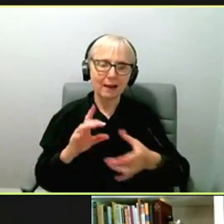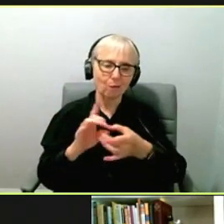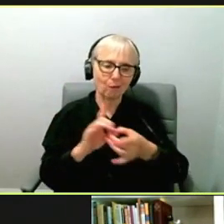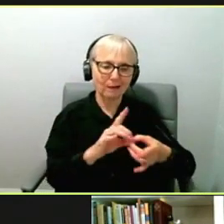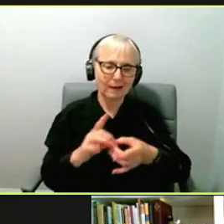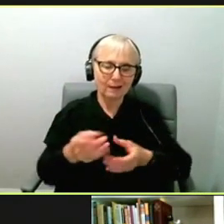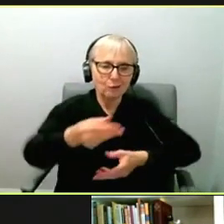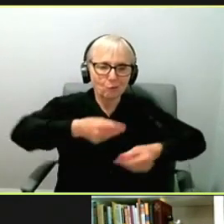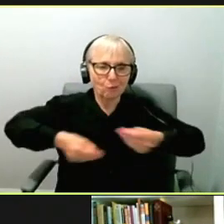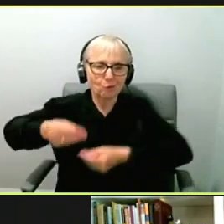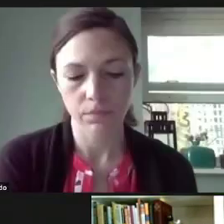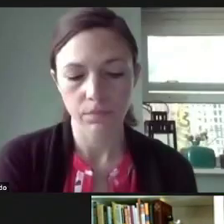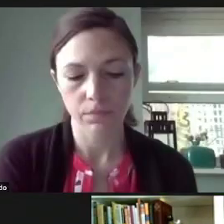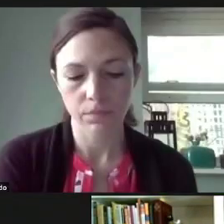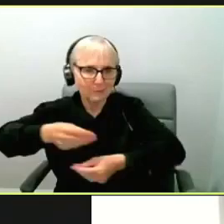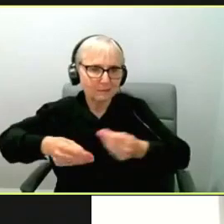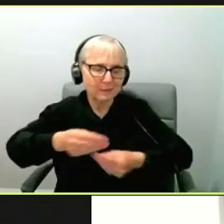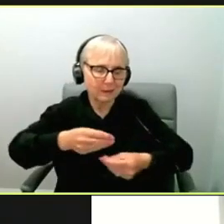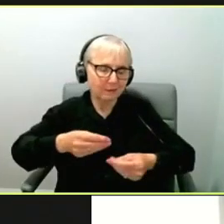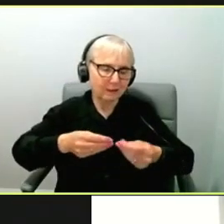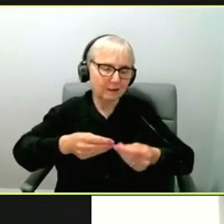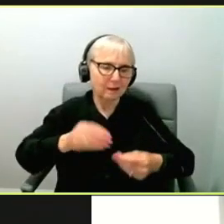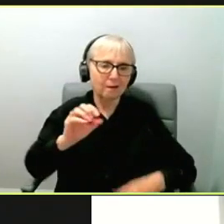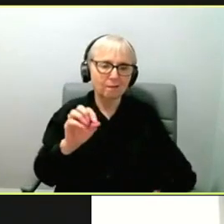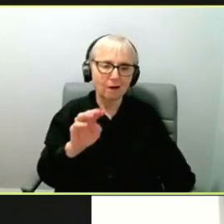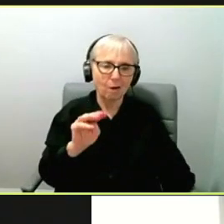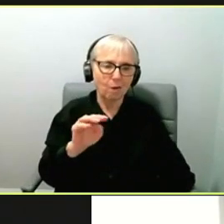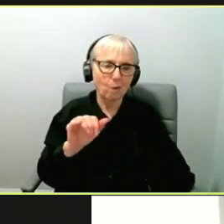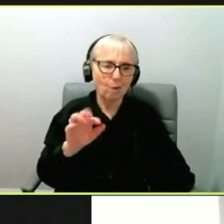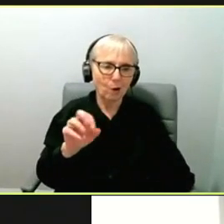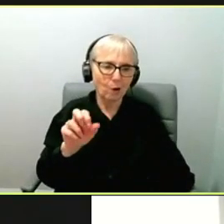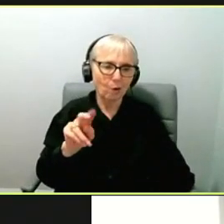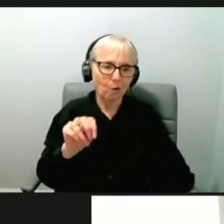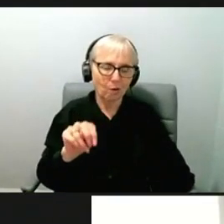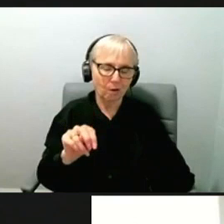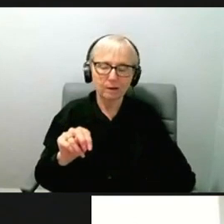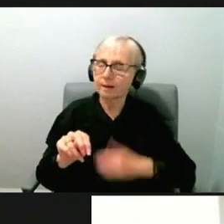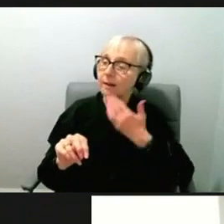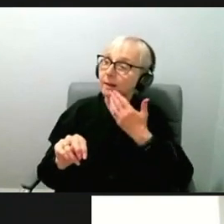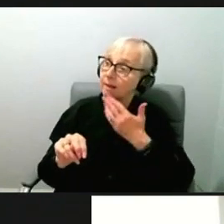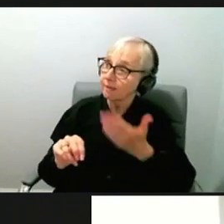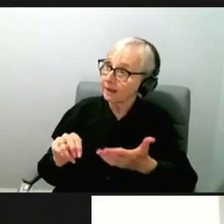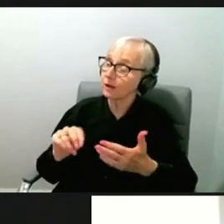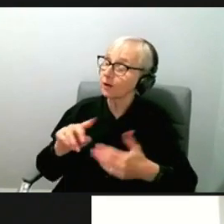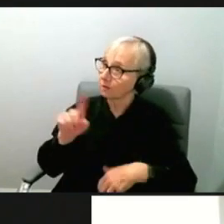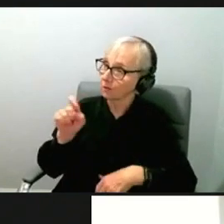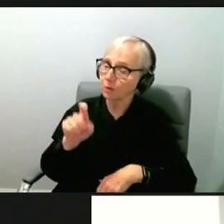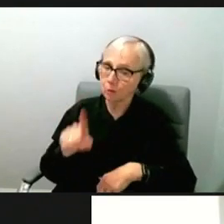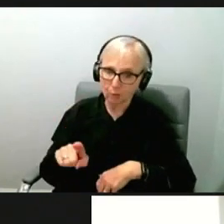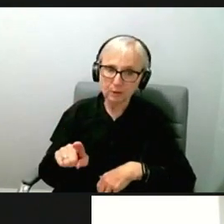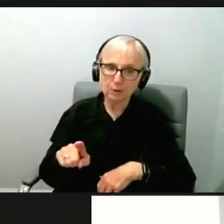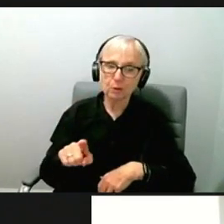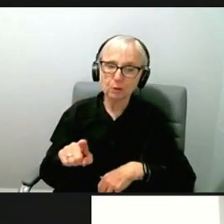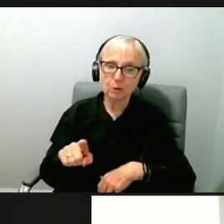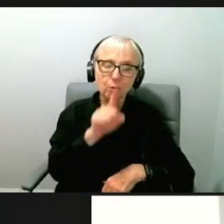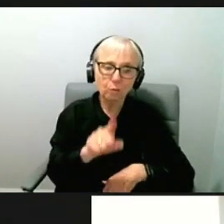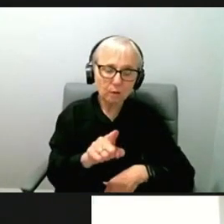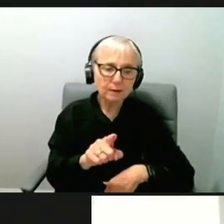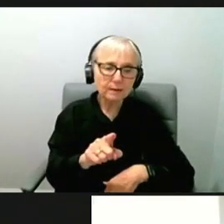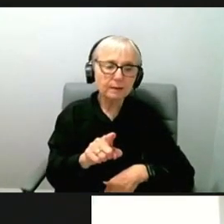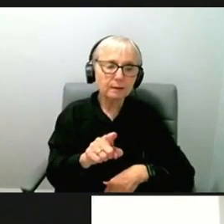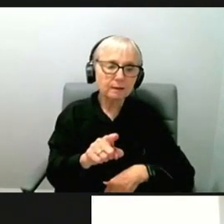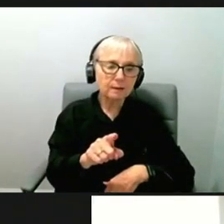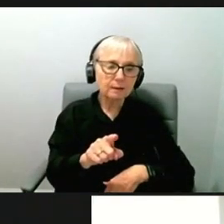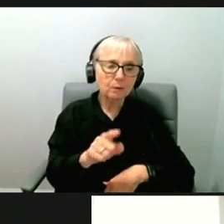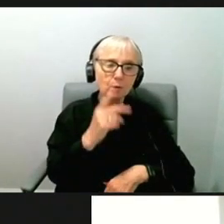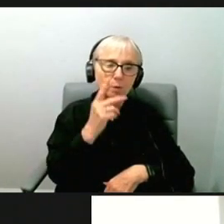Omicron are? Thank you. Yeah, I think, thanks for the question. We really are going